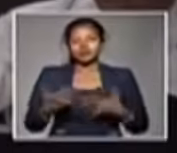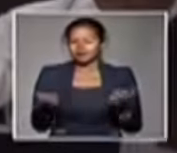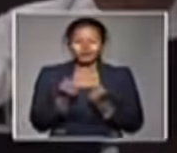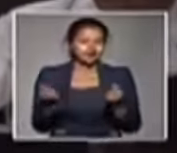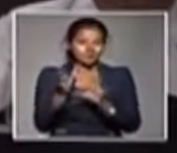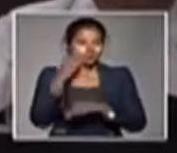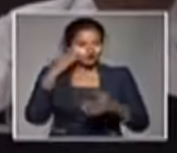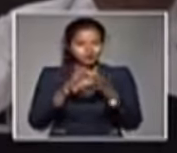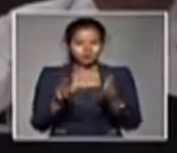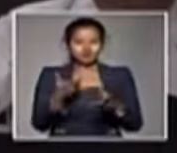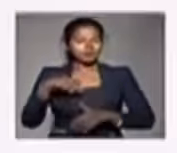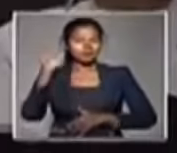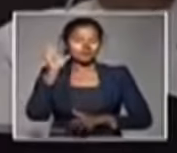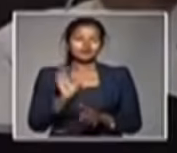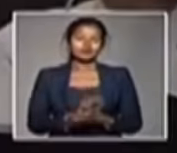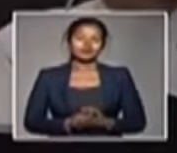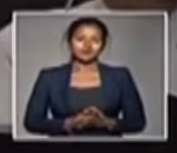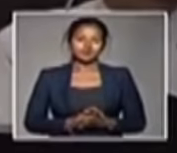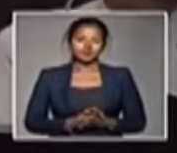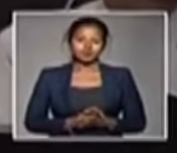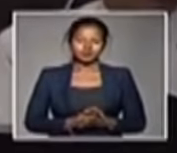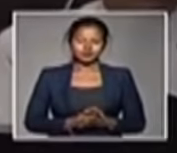these recordings.